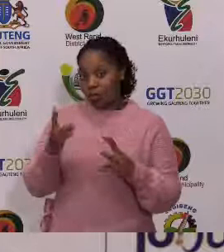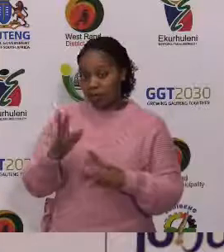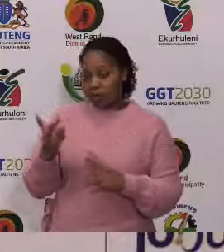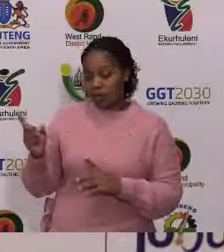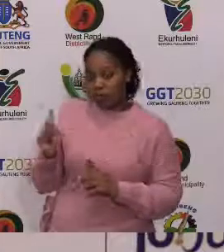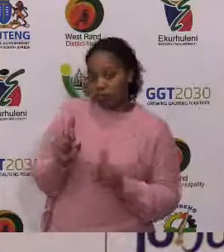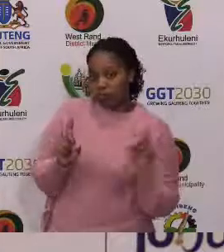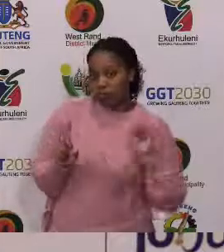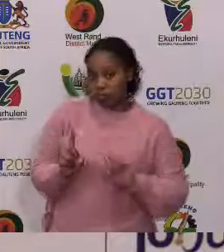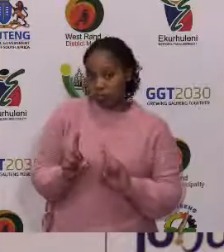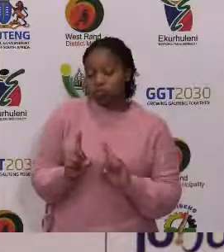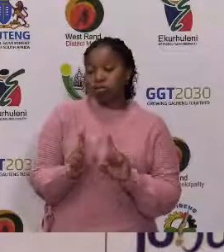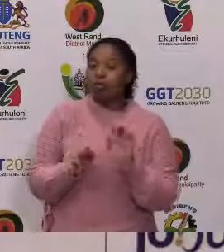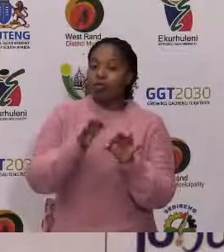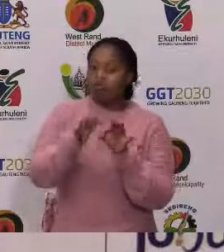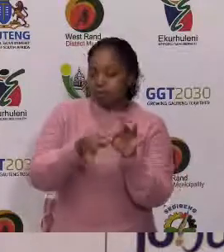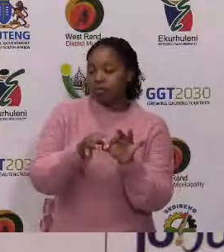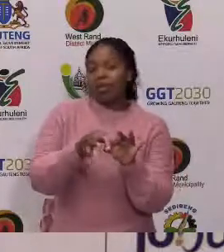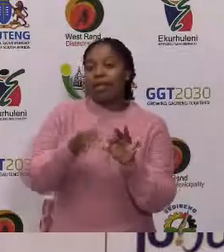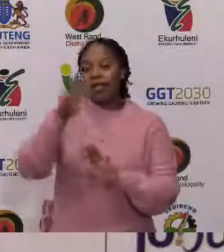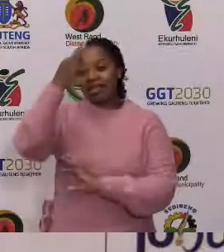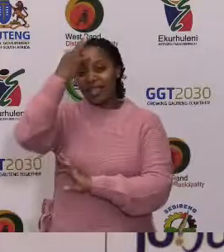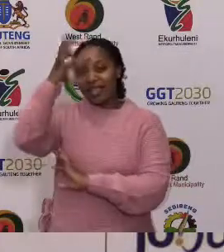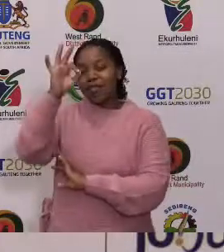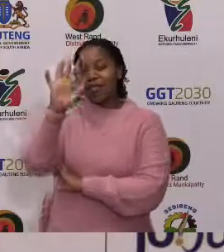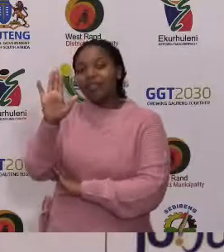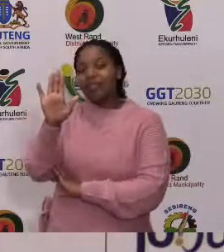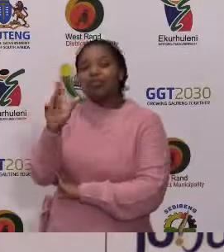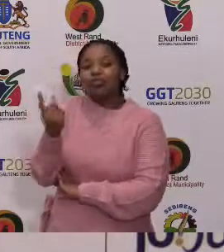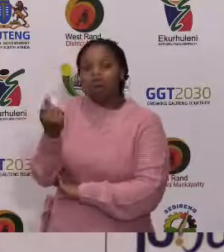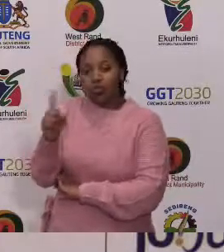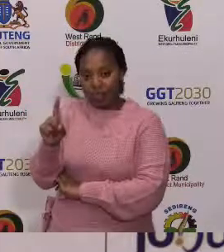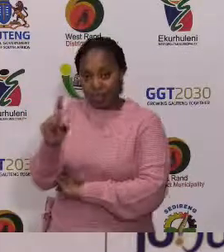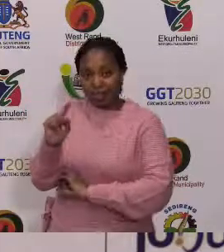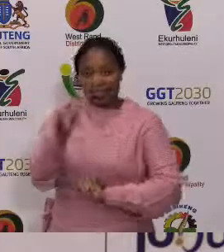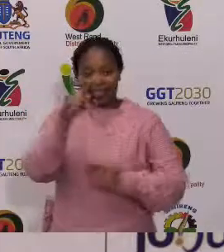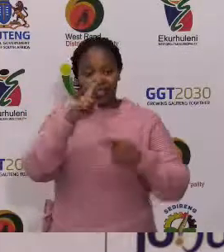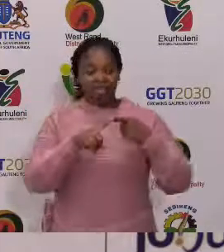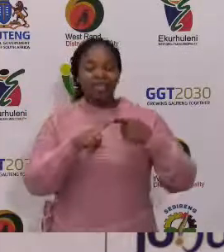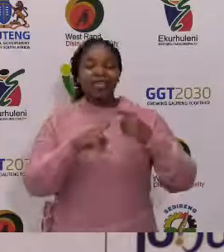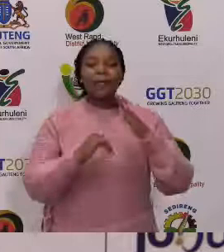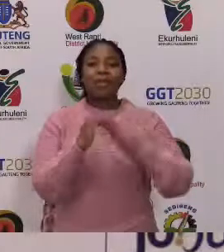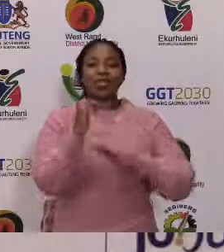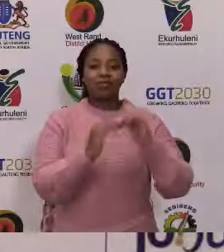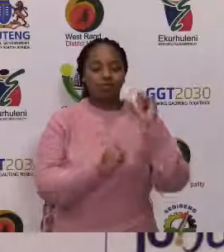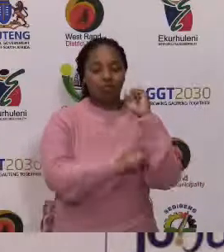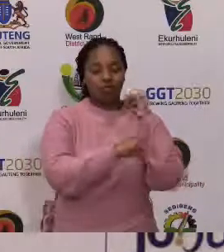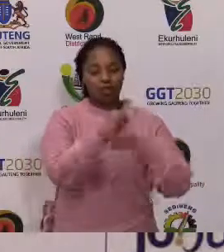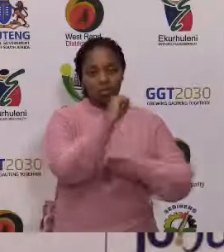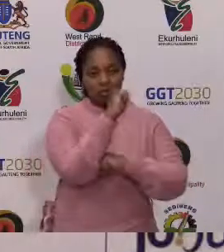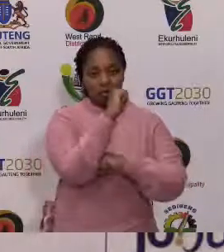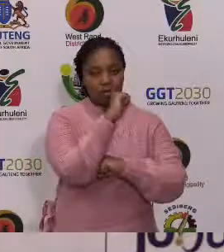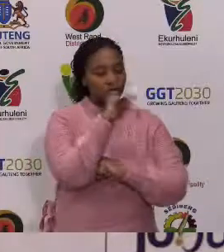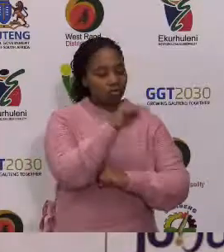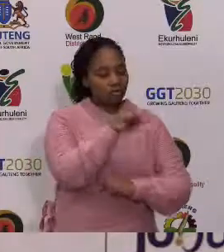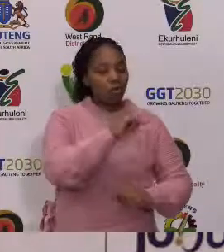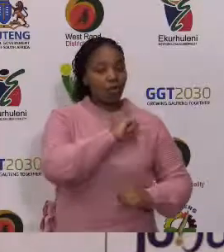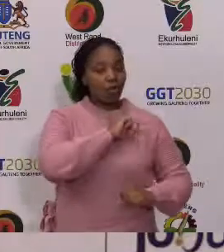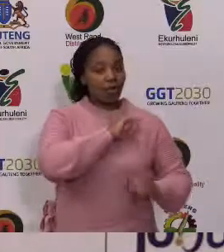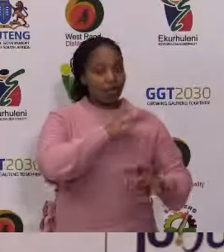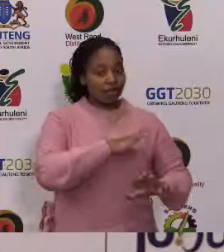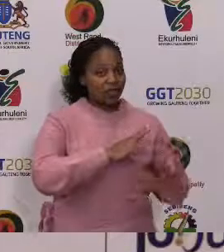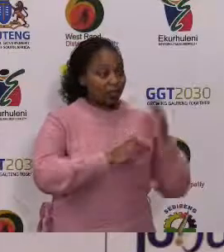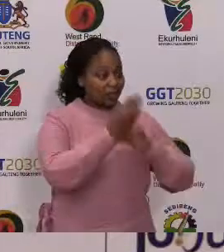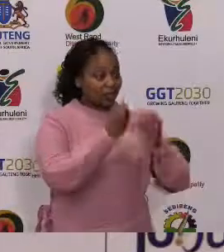are about the government response. The first one is about the infrastructure story. Learning from the first